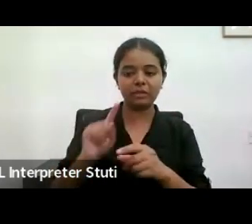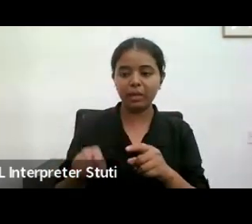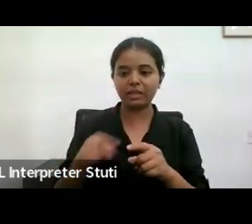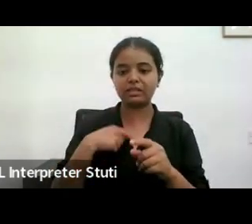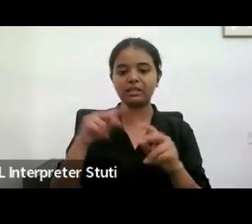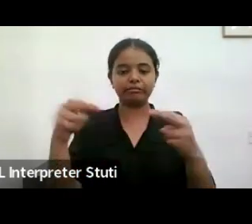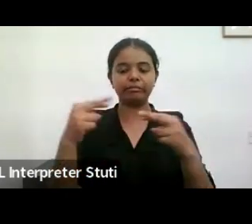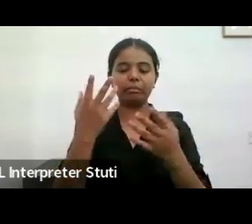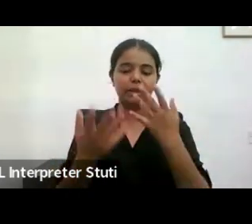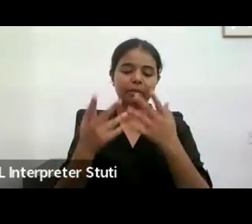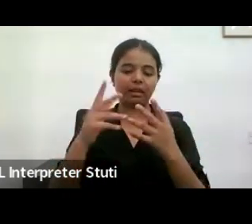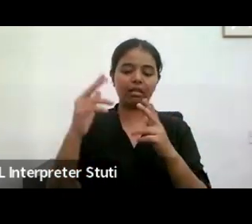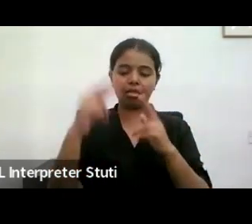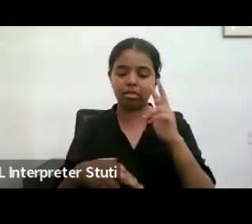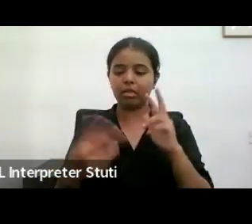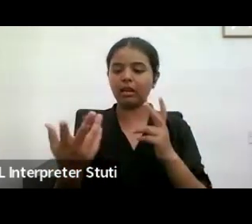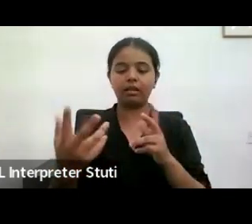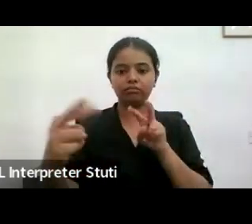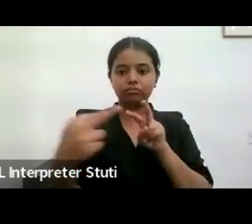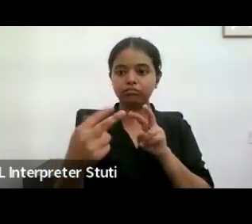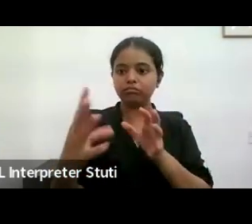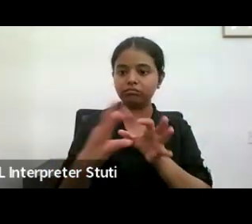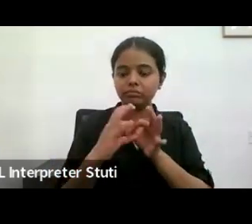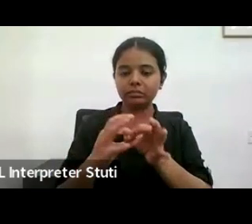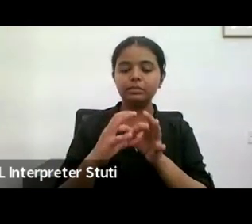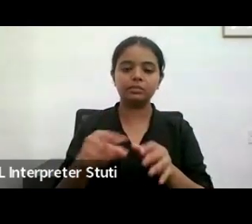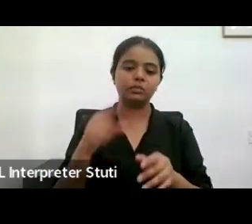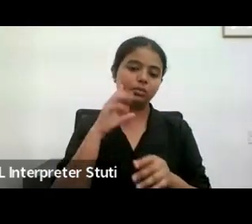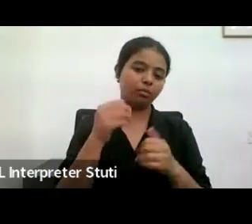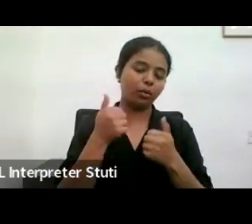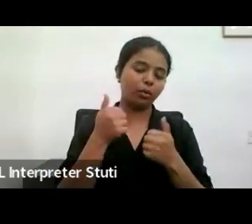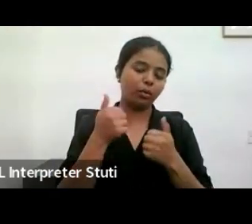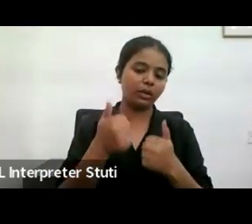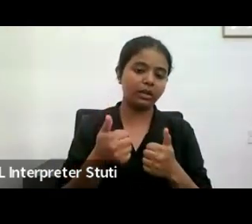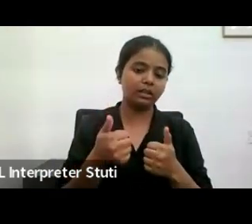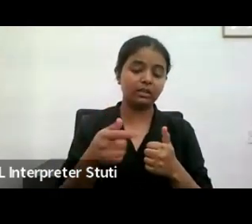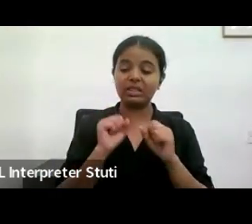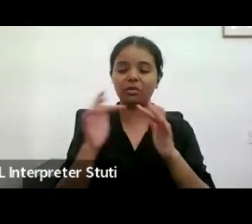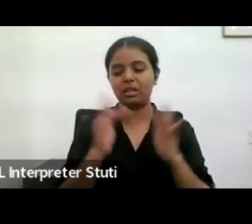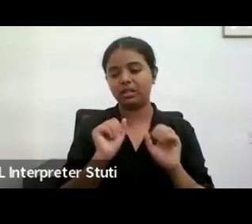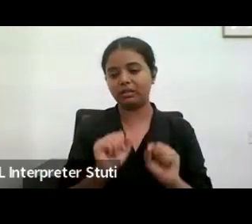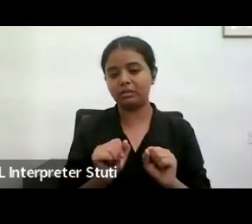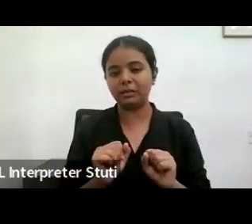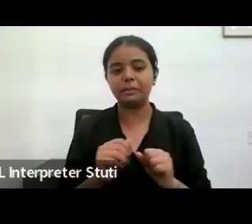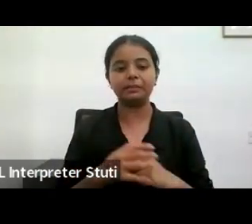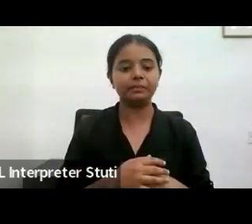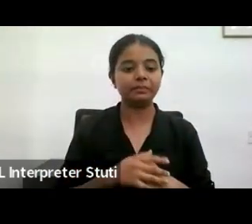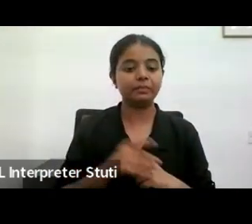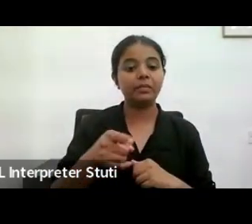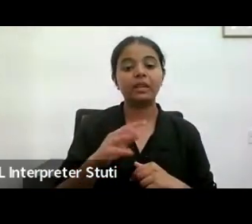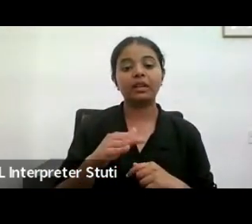engaging in the conversation. So let's use the chat to do that as we move into this